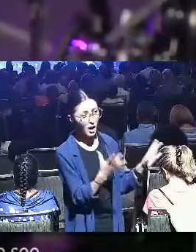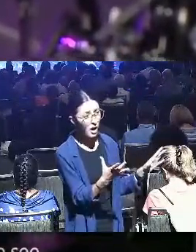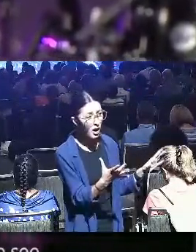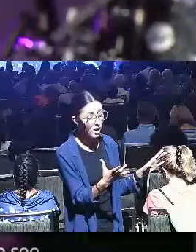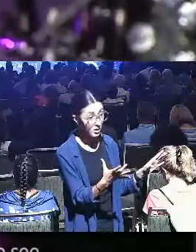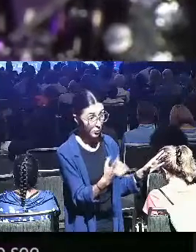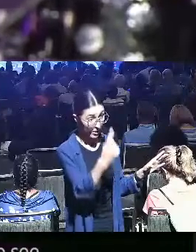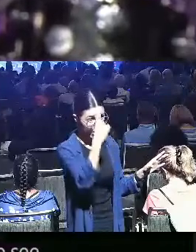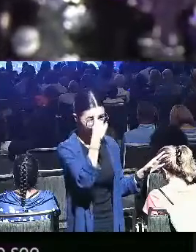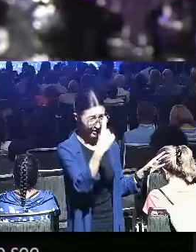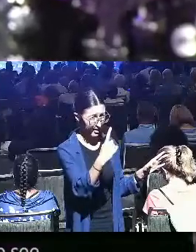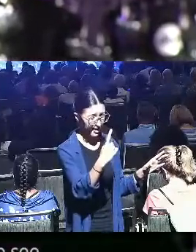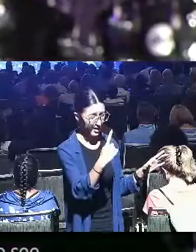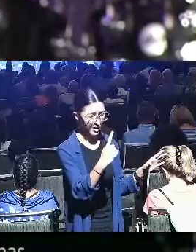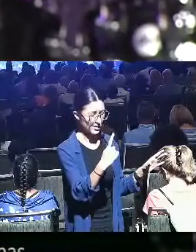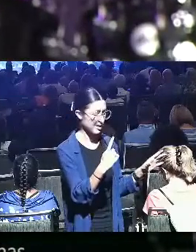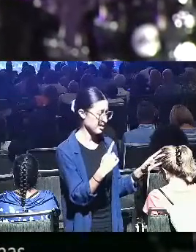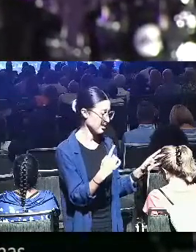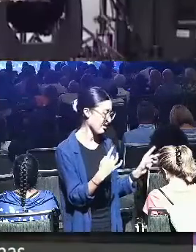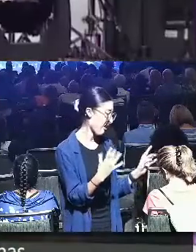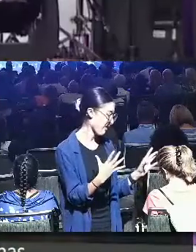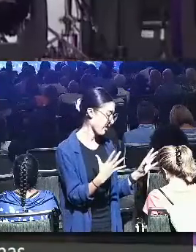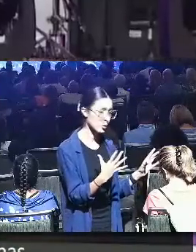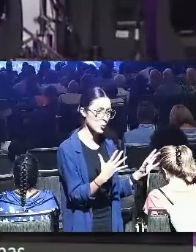word's got to go out from this place.